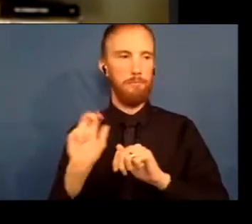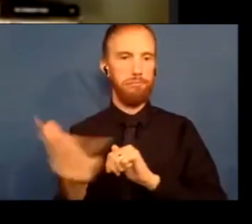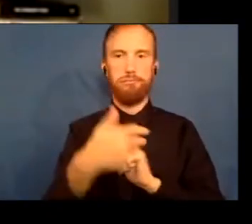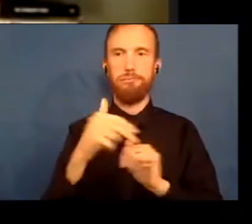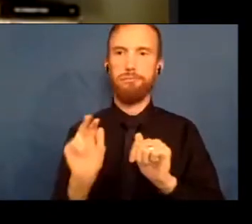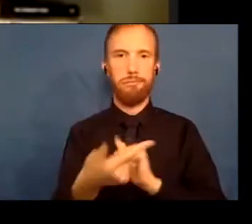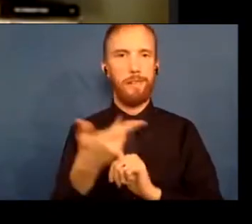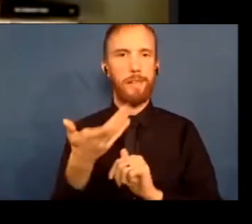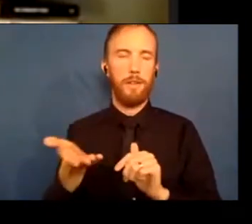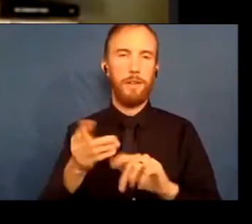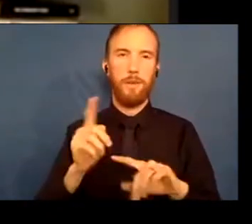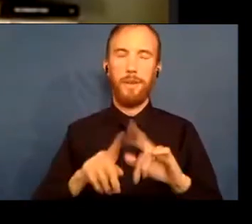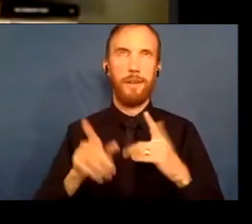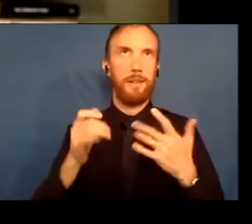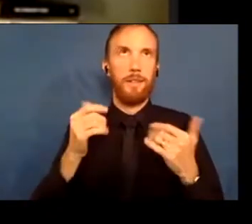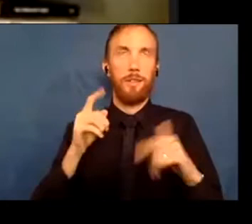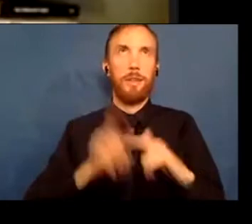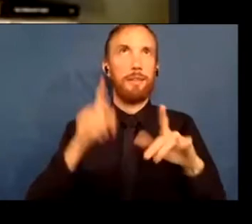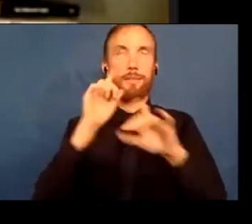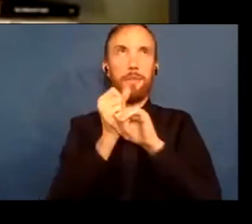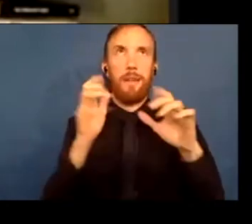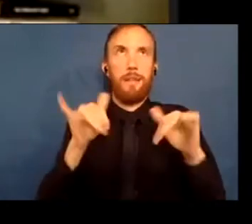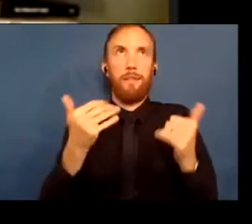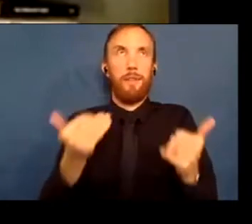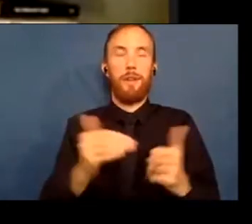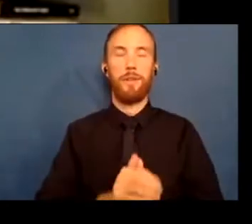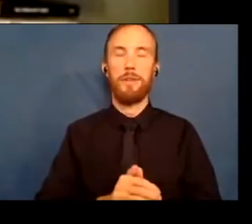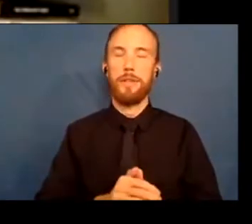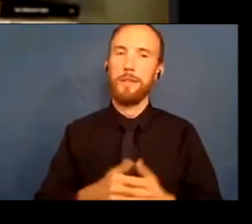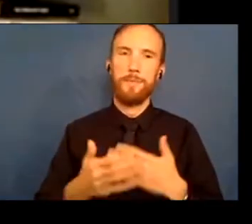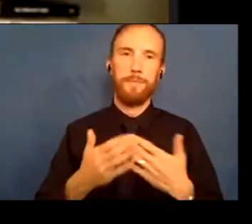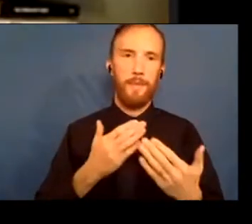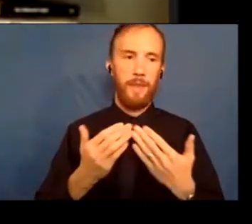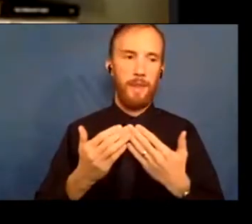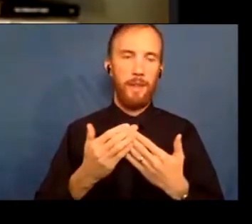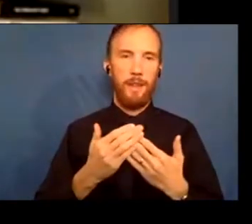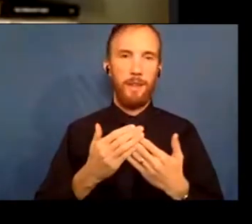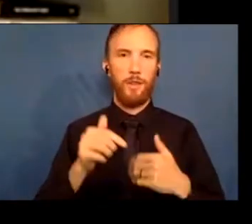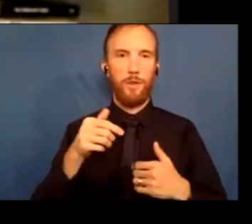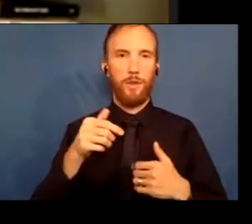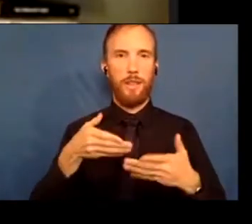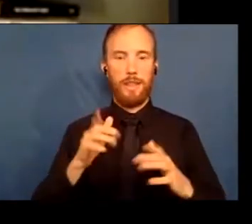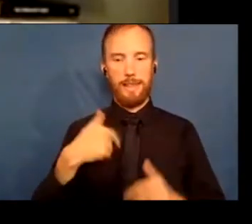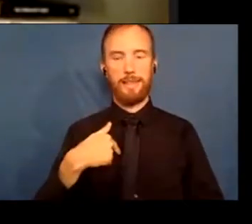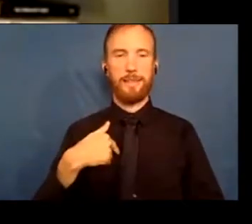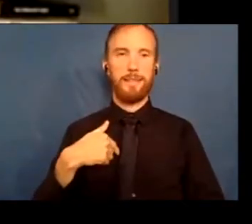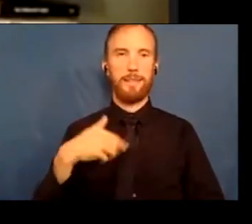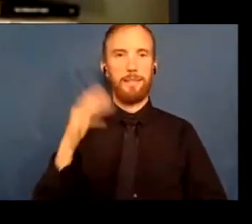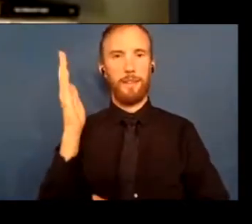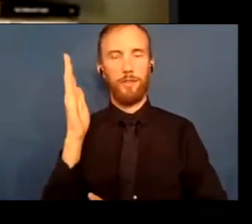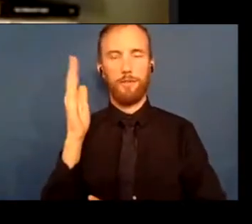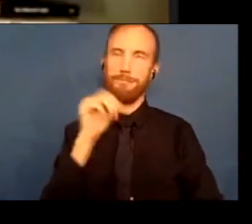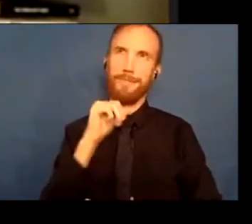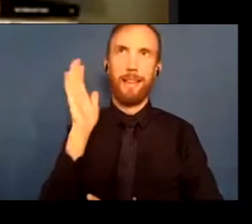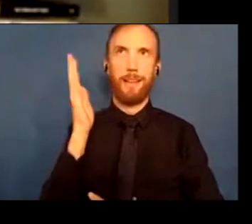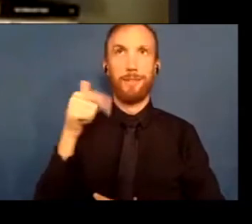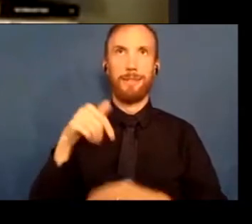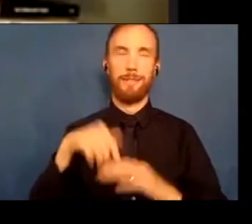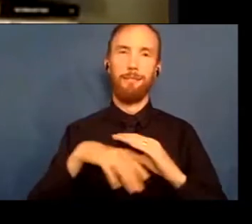So let this lecture be, Nadine, or not lecture, these rambles be in honor